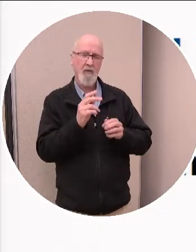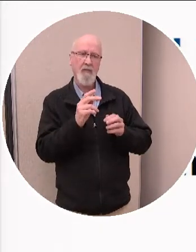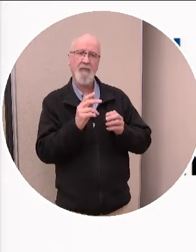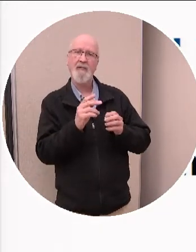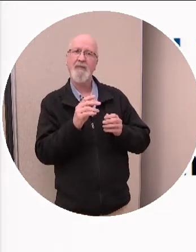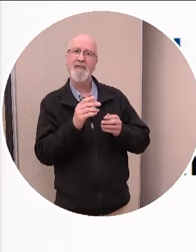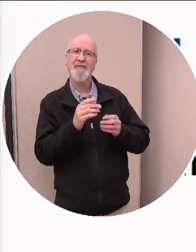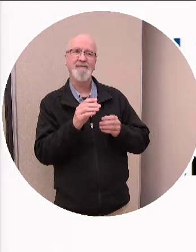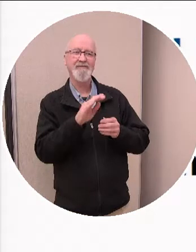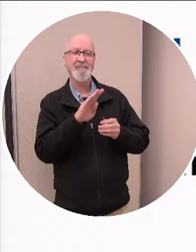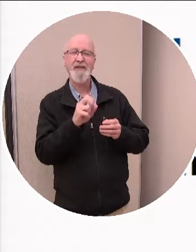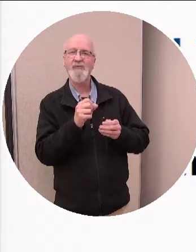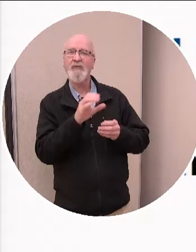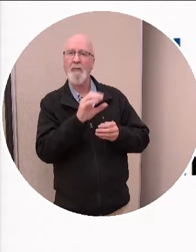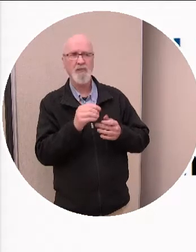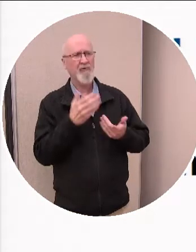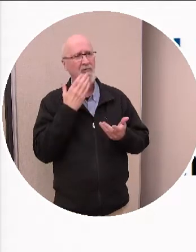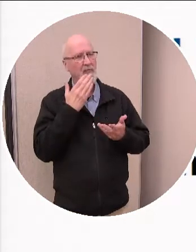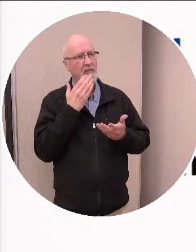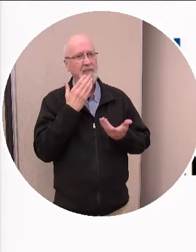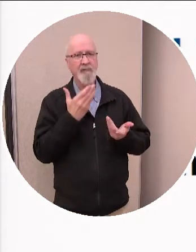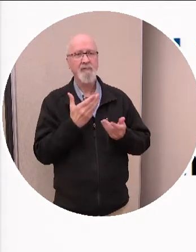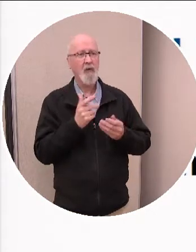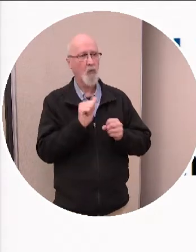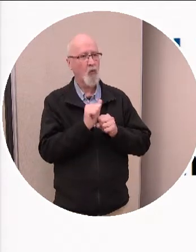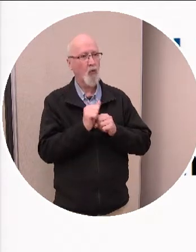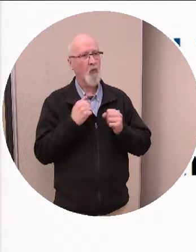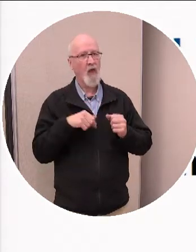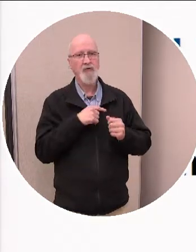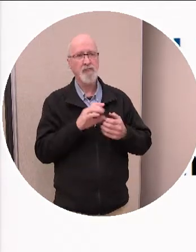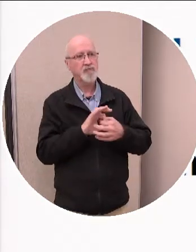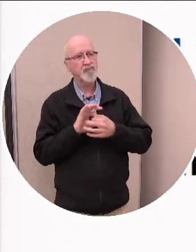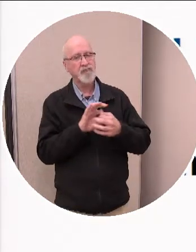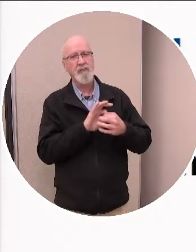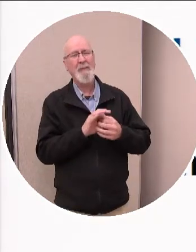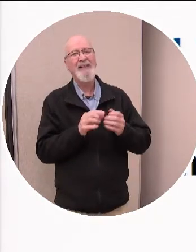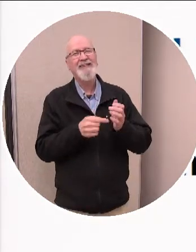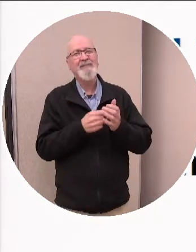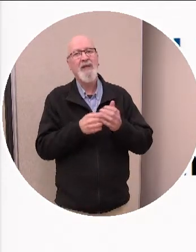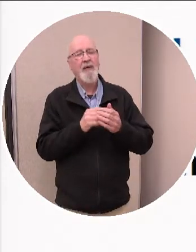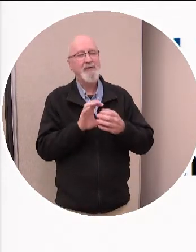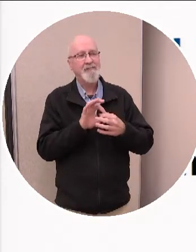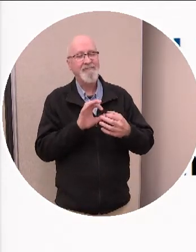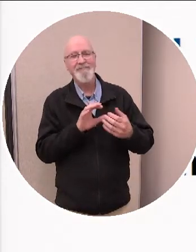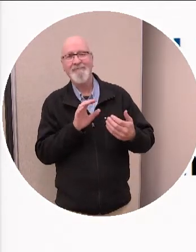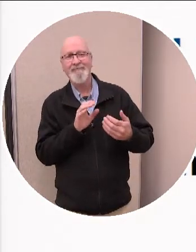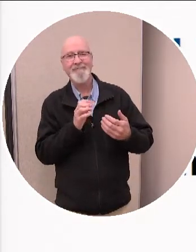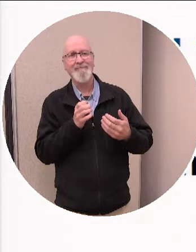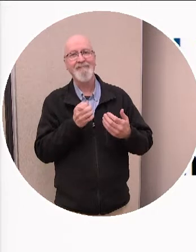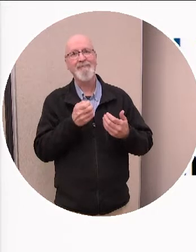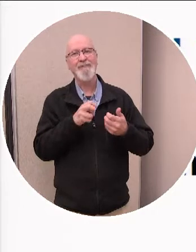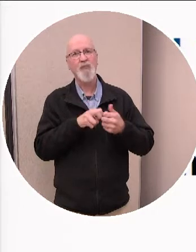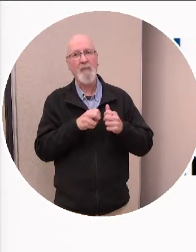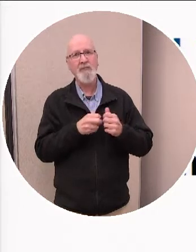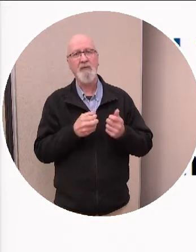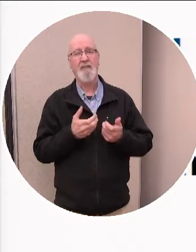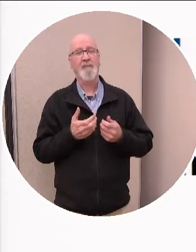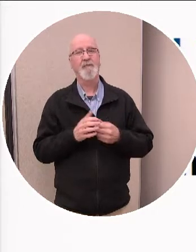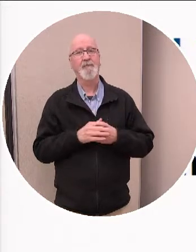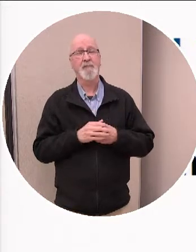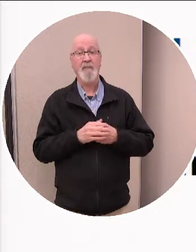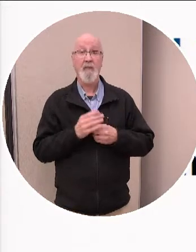are very good contractors and work closely with us, but sometimes that type of measure is necessary. In terms of training,